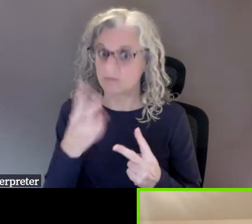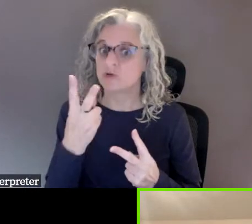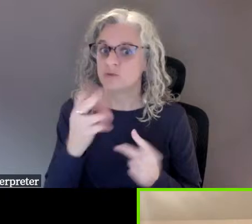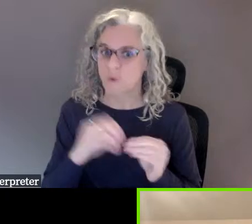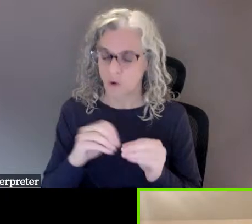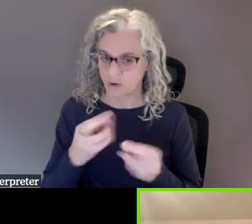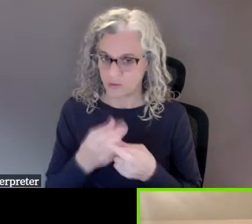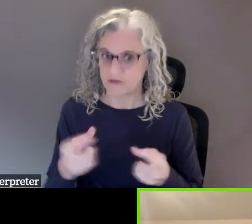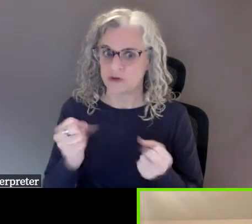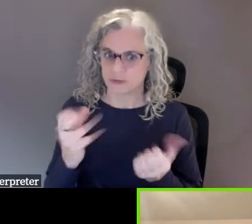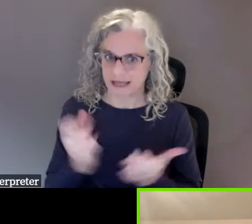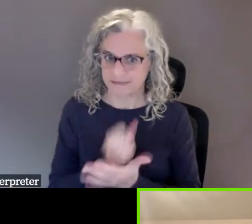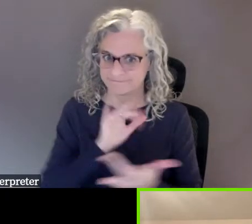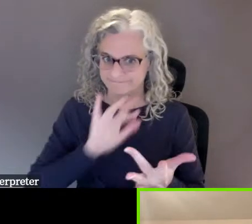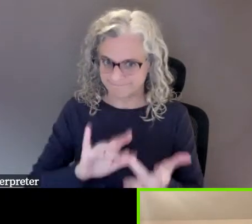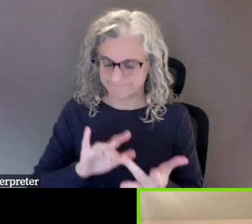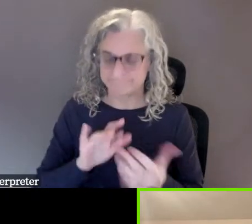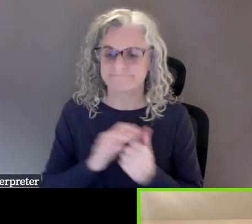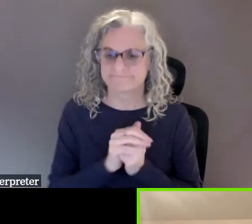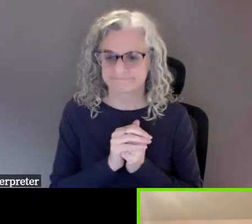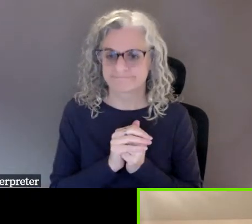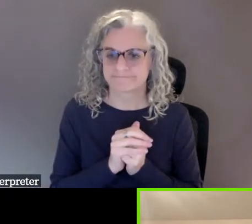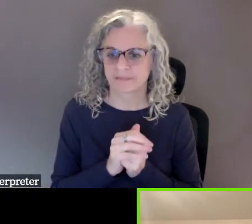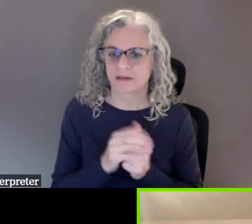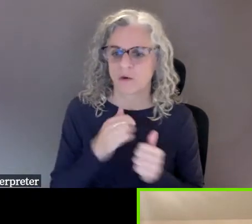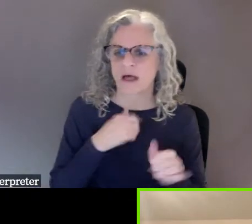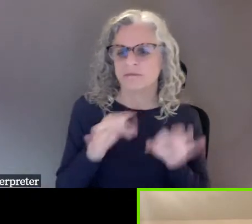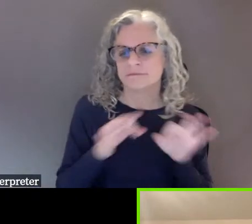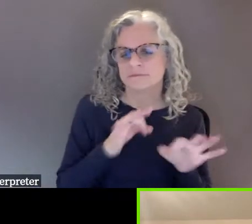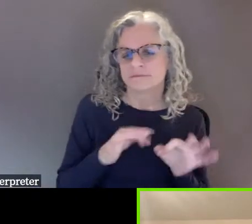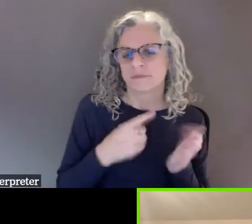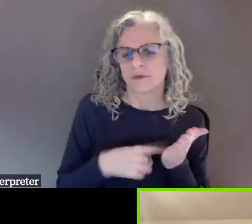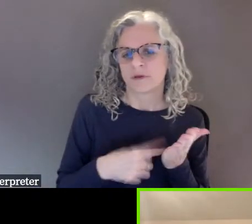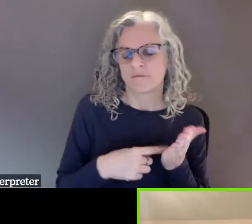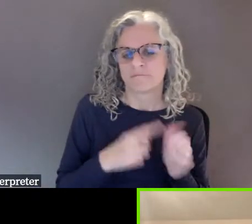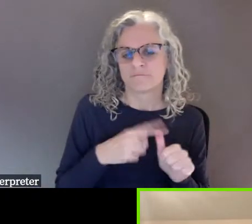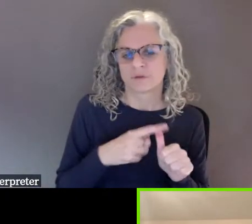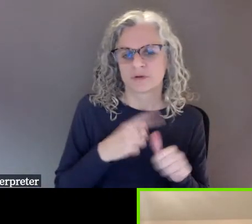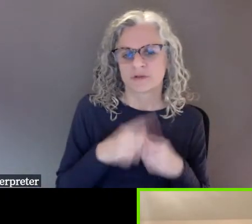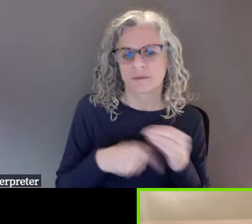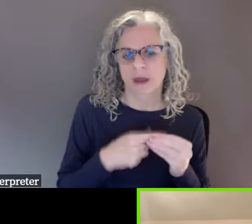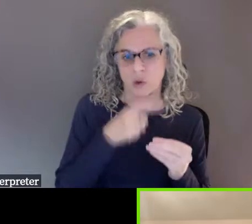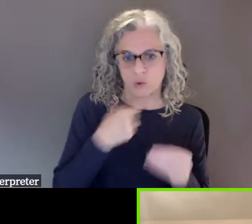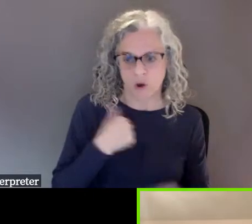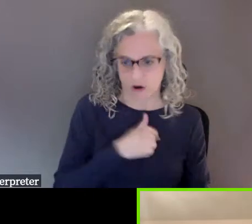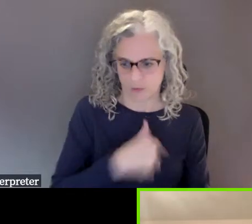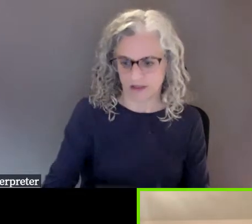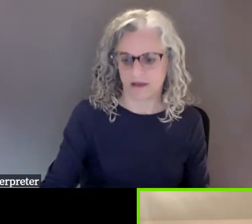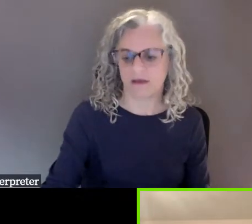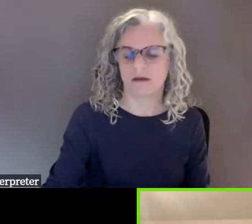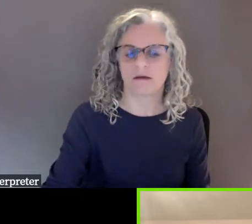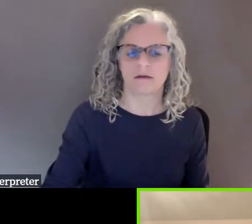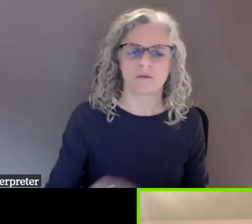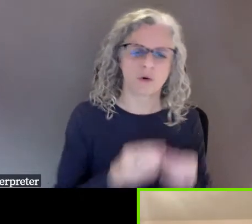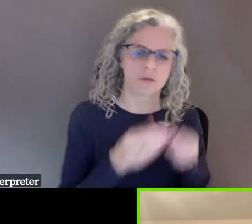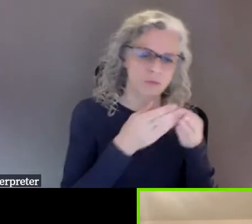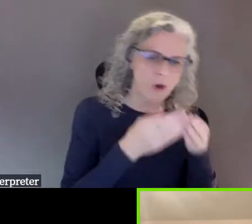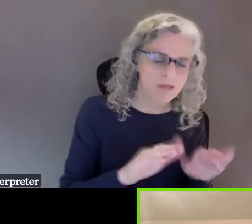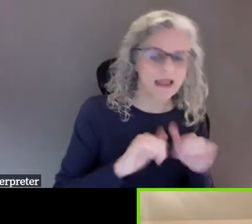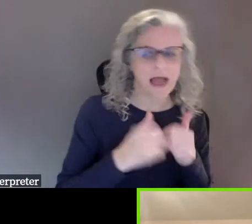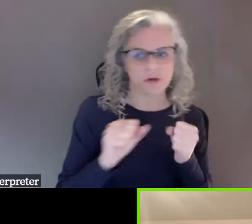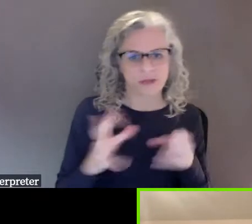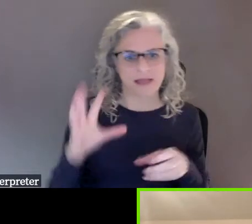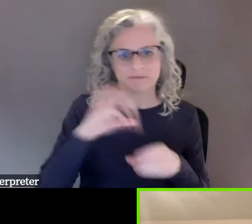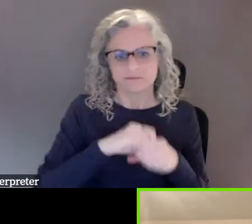So let me talk a little bit first about who we are kind of broadly and how you can plug in,